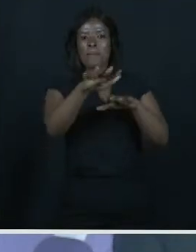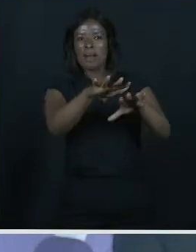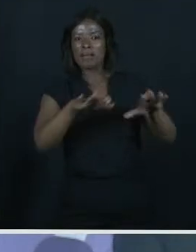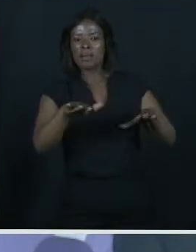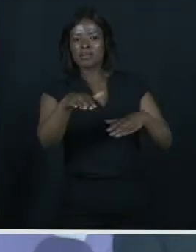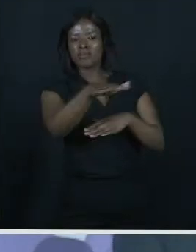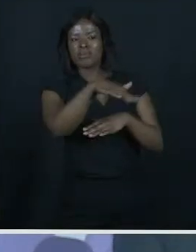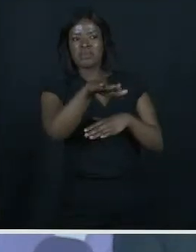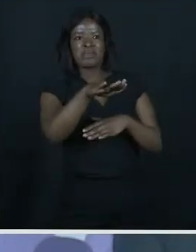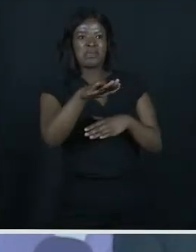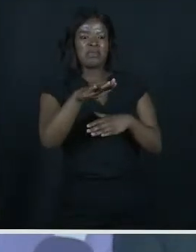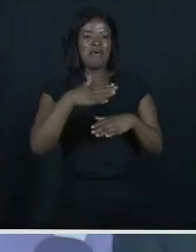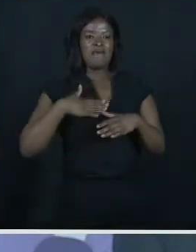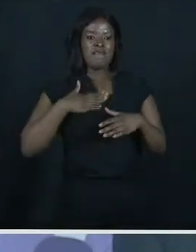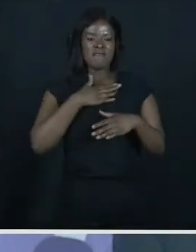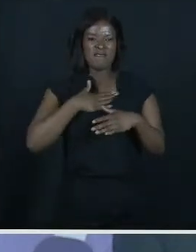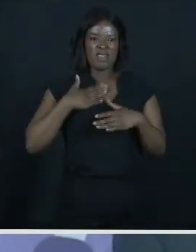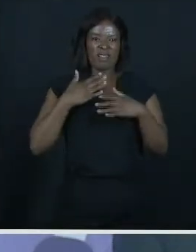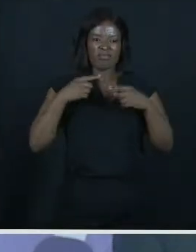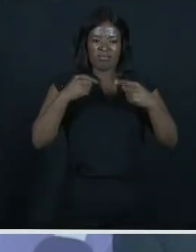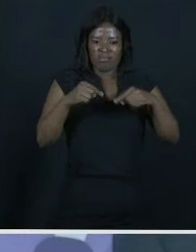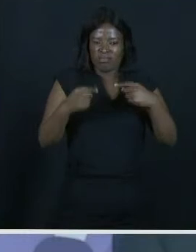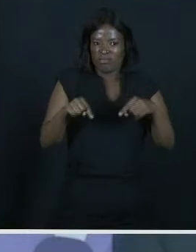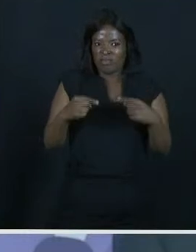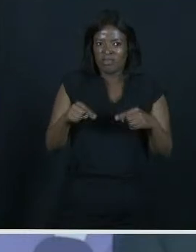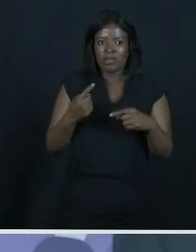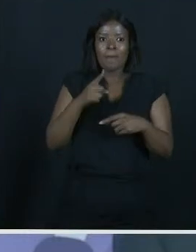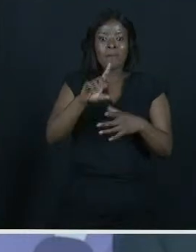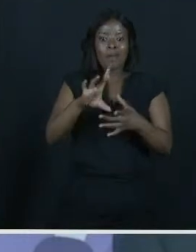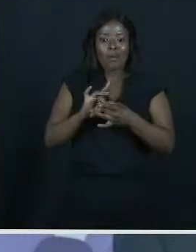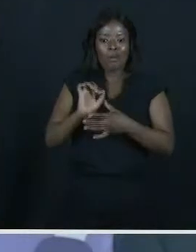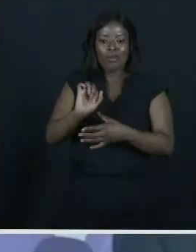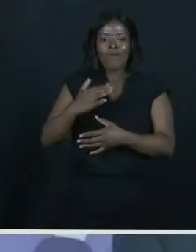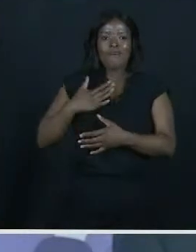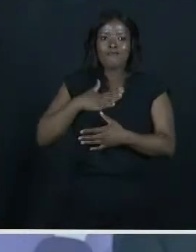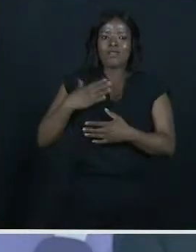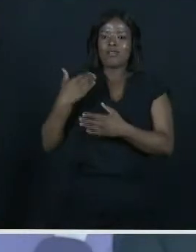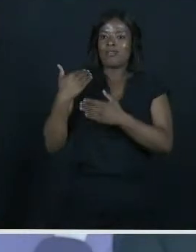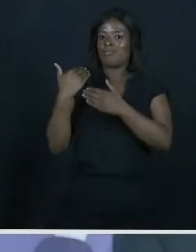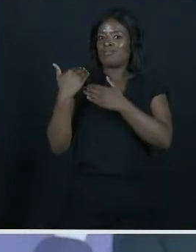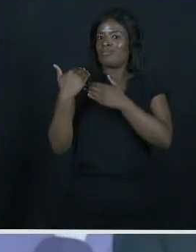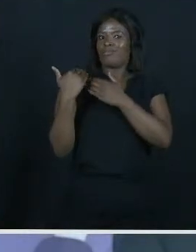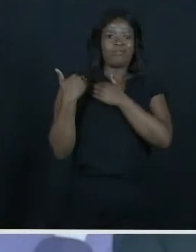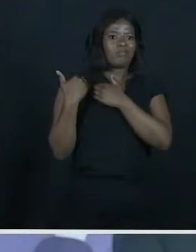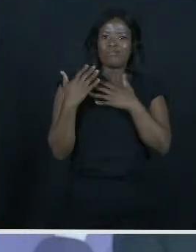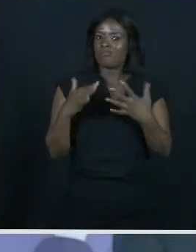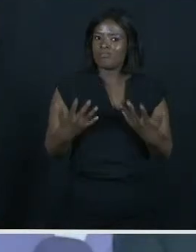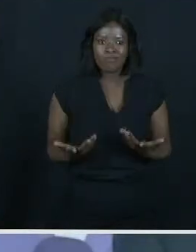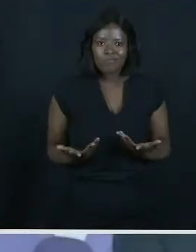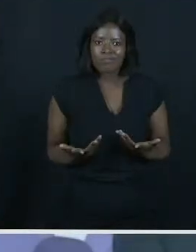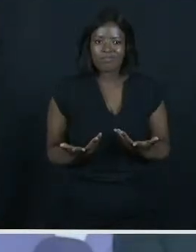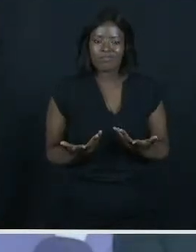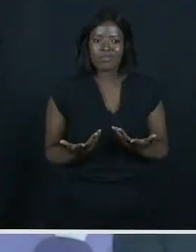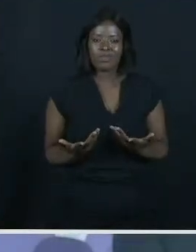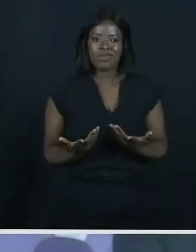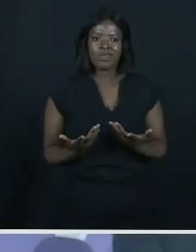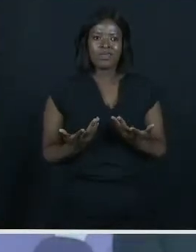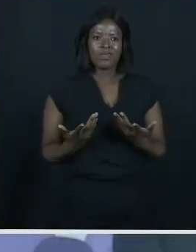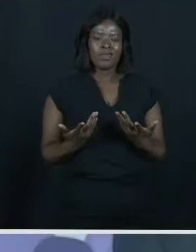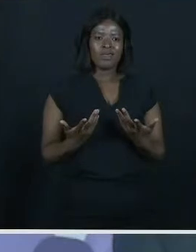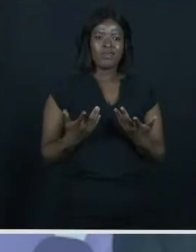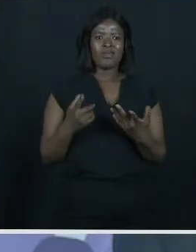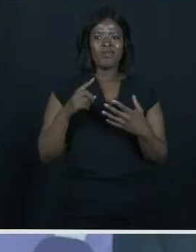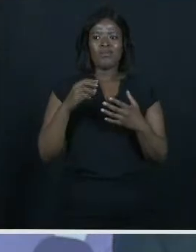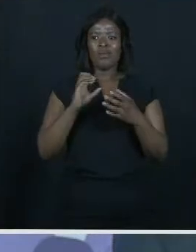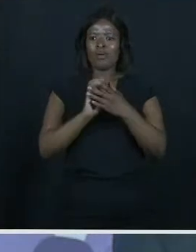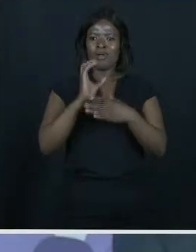space. We need to reflect on that. Our homes are not safe. We talk about ILO